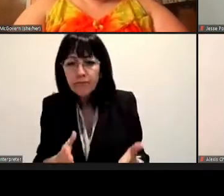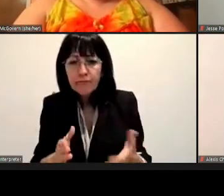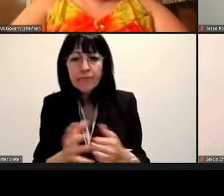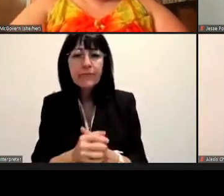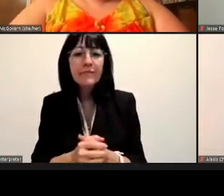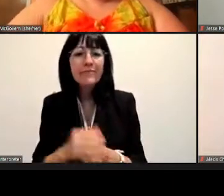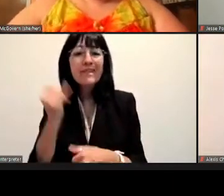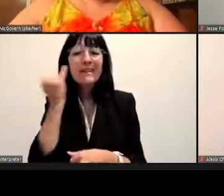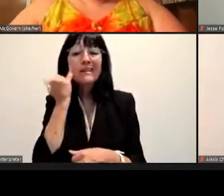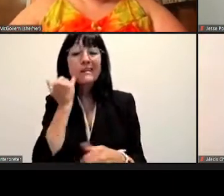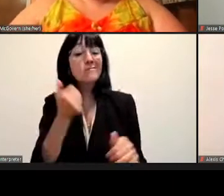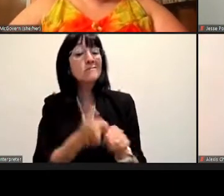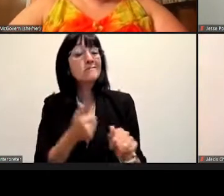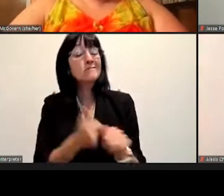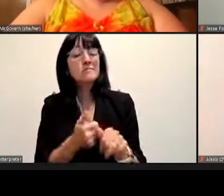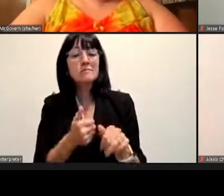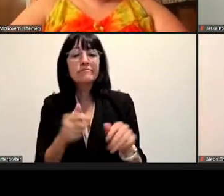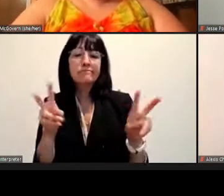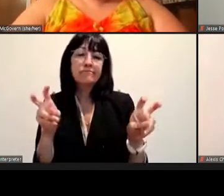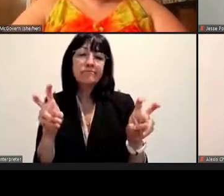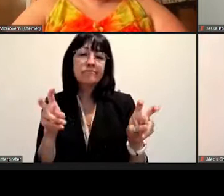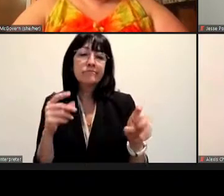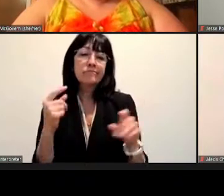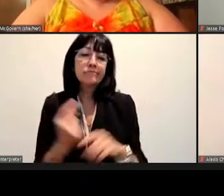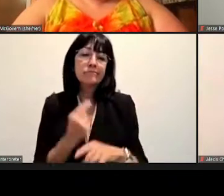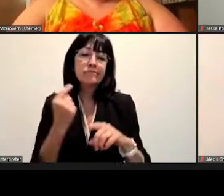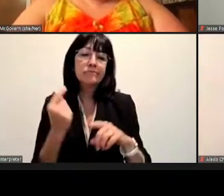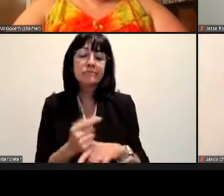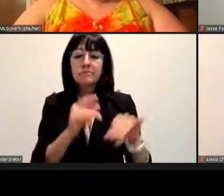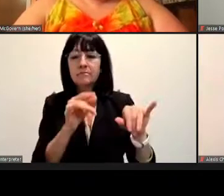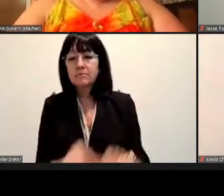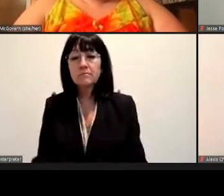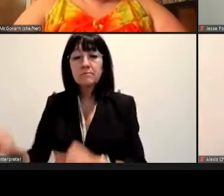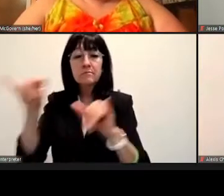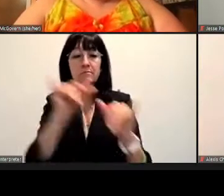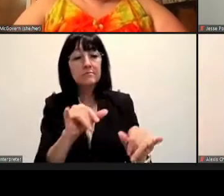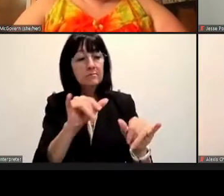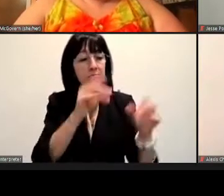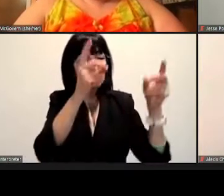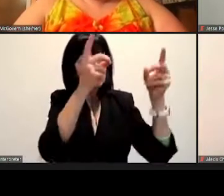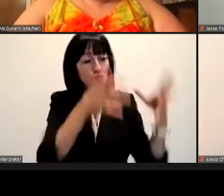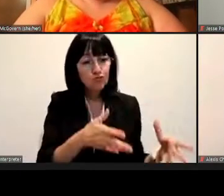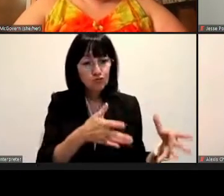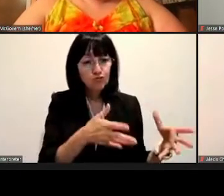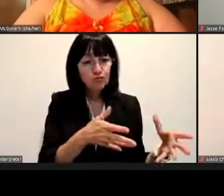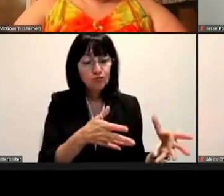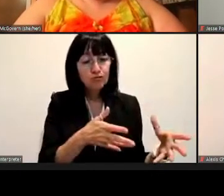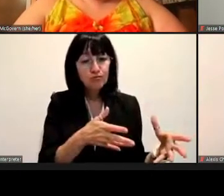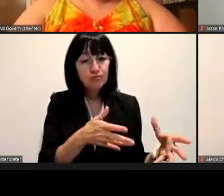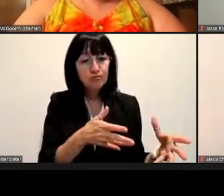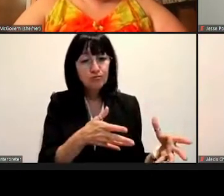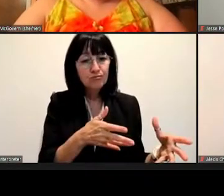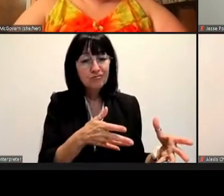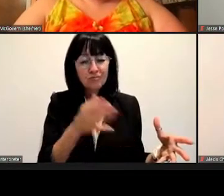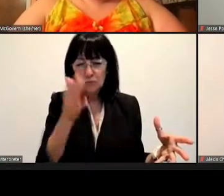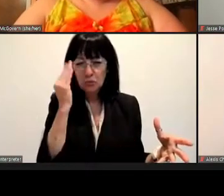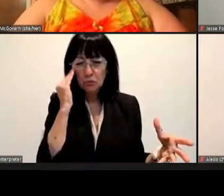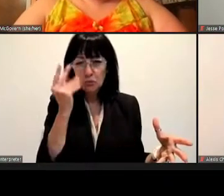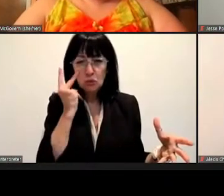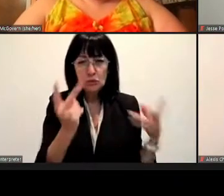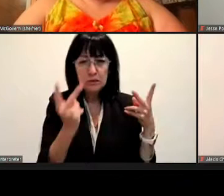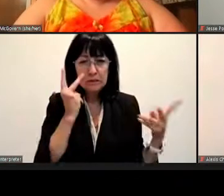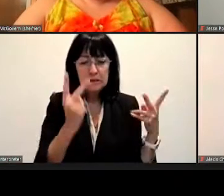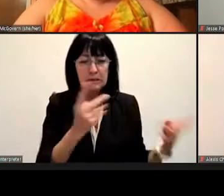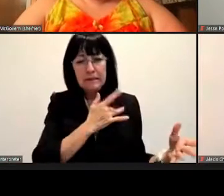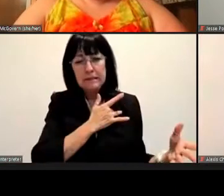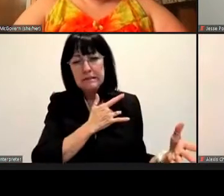standard, there's a director, a standard, everybody has typical positions, I'll